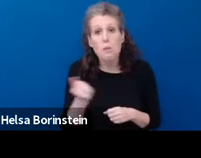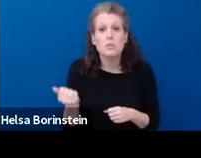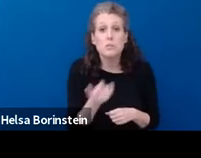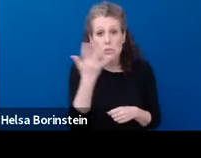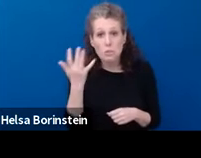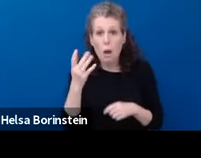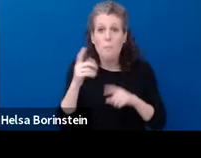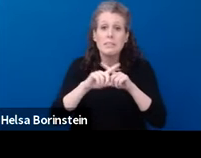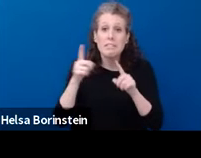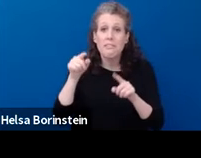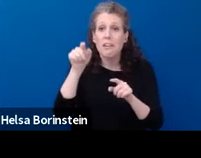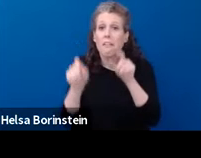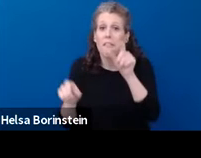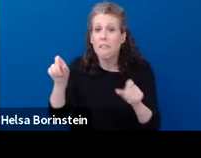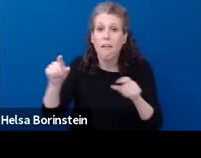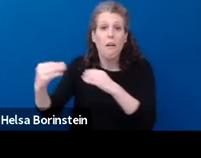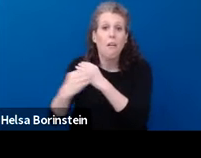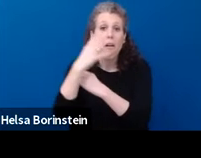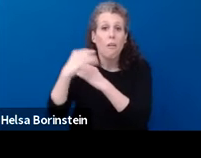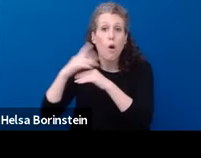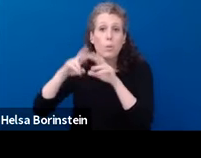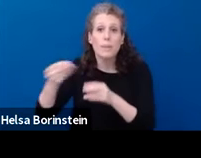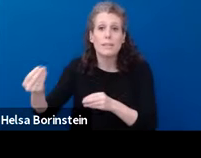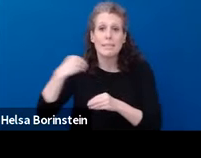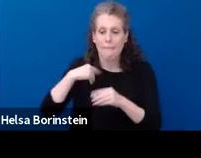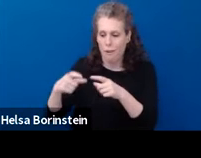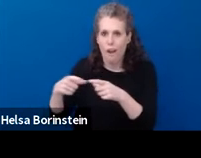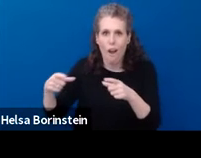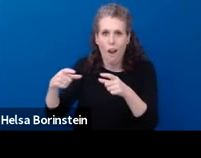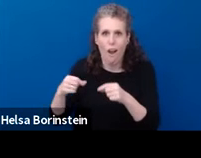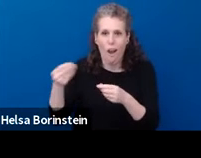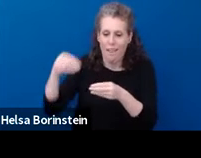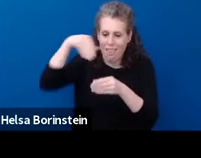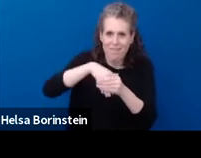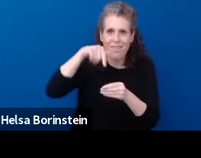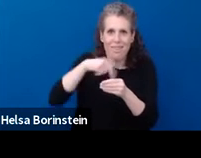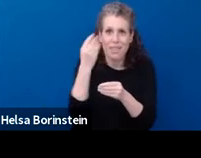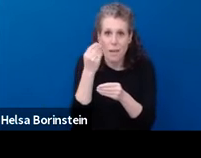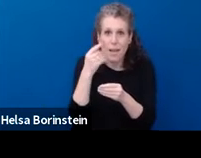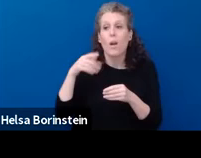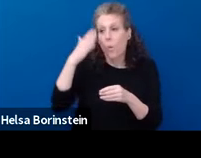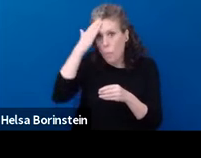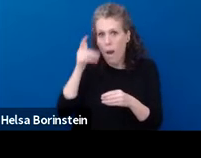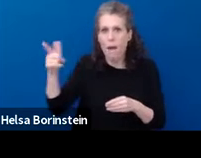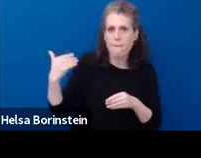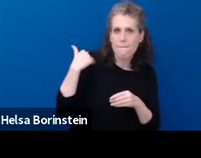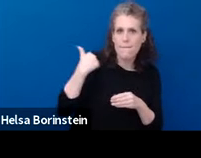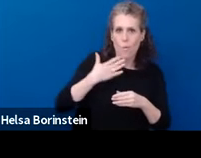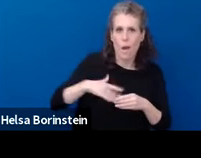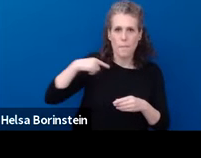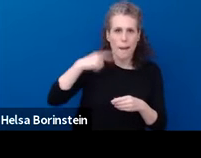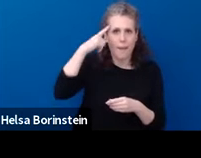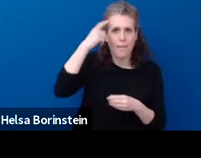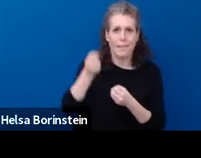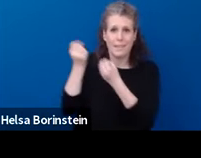from consultants who do research and depend on my knowledge to find good solutions. And it shouldn't be like